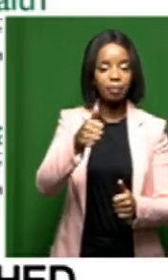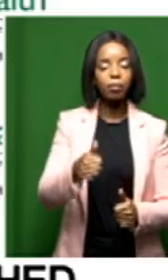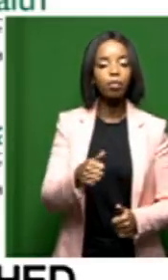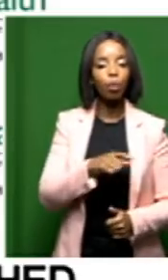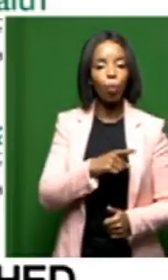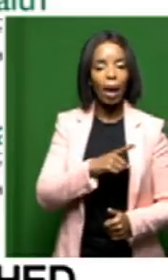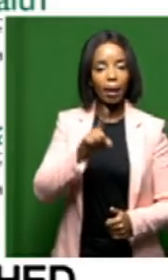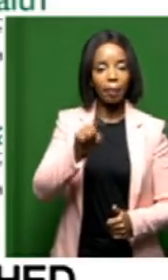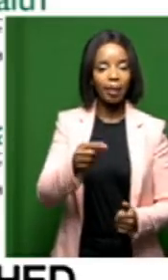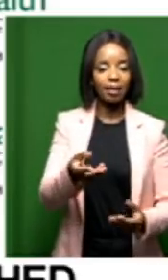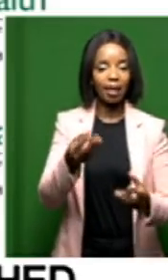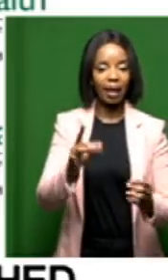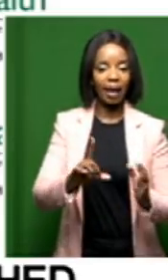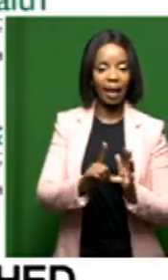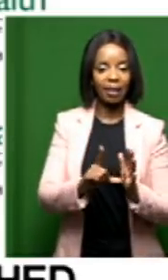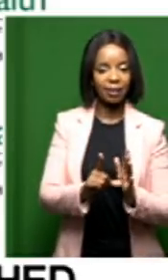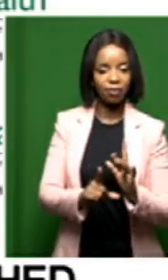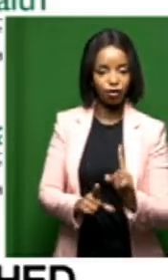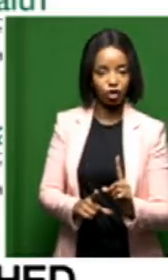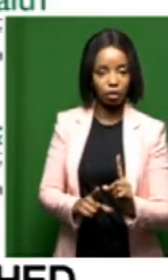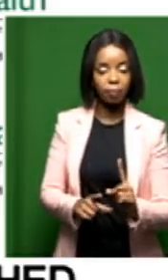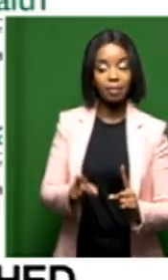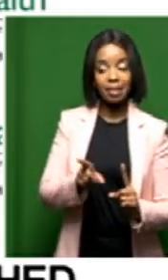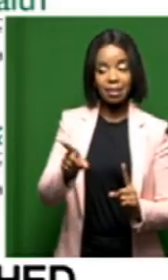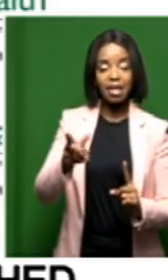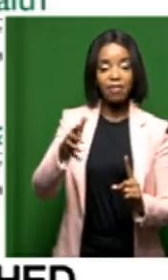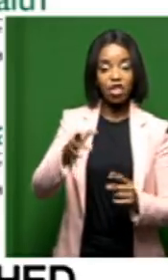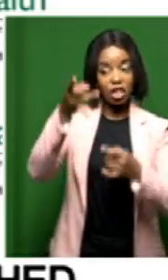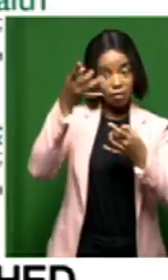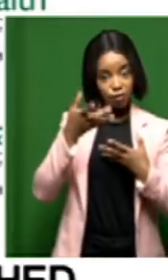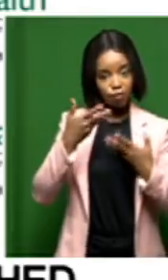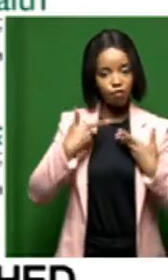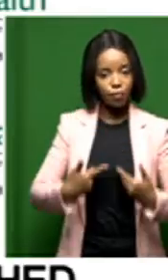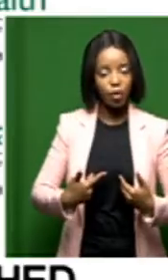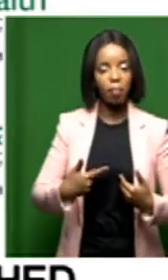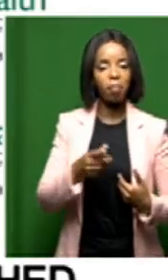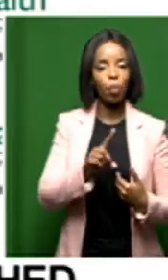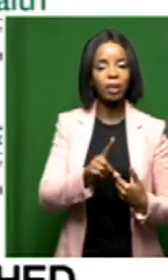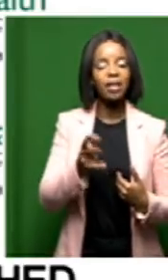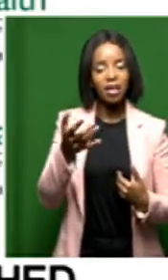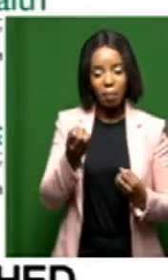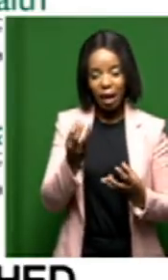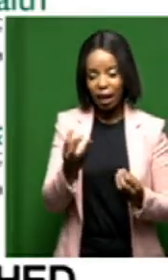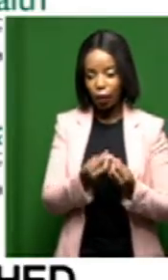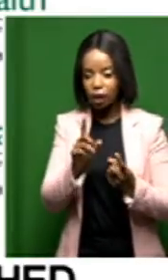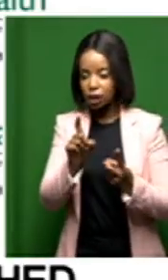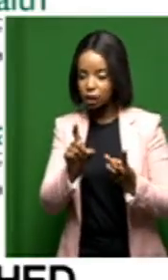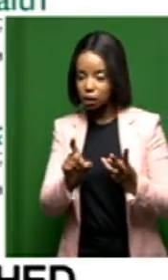get the license. So he informed me that many of this, he has already put applications.